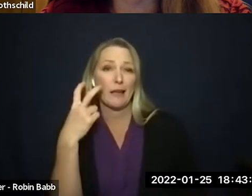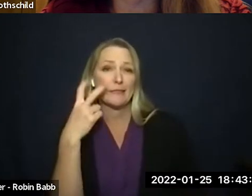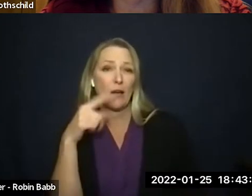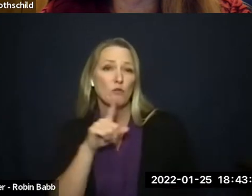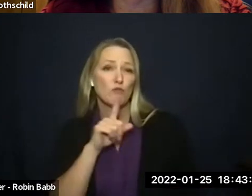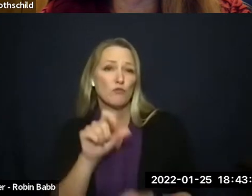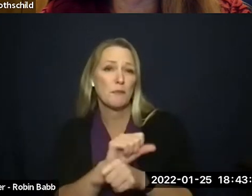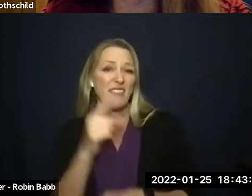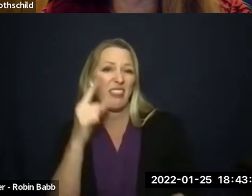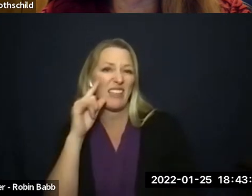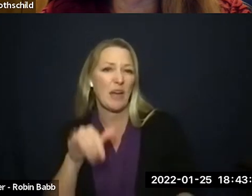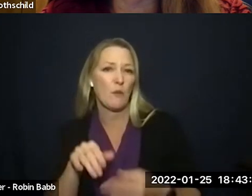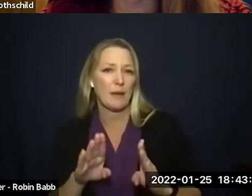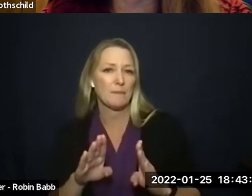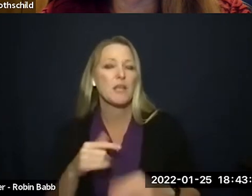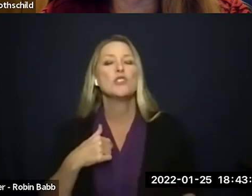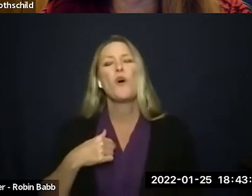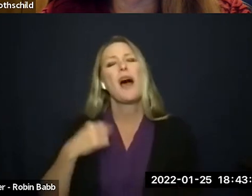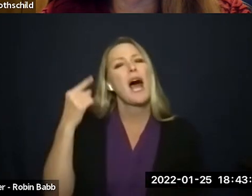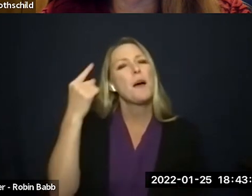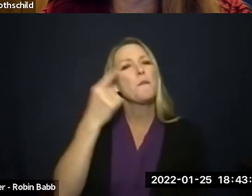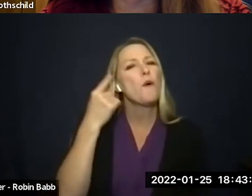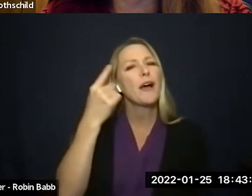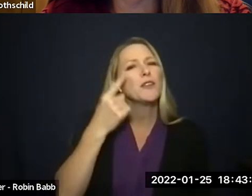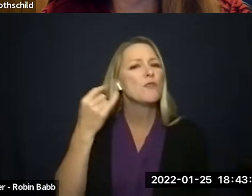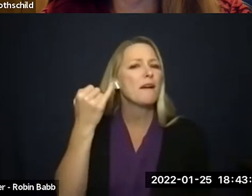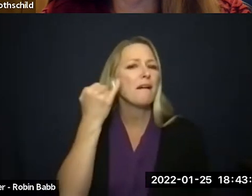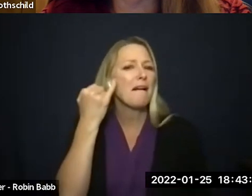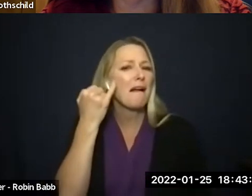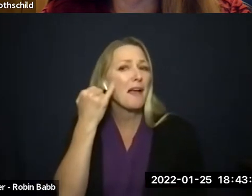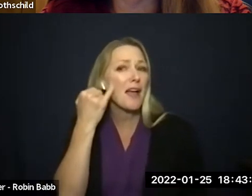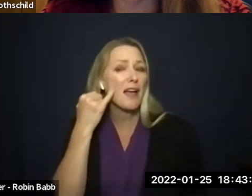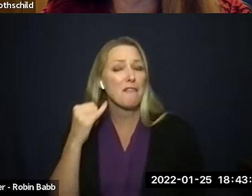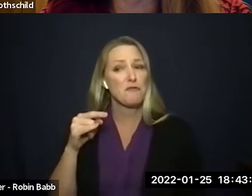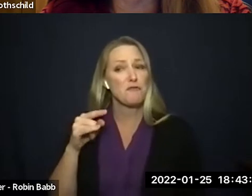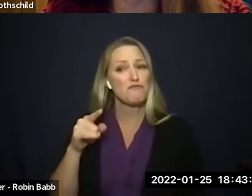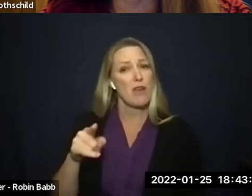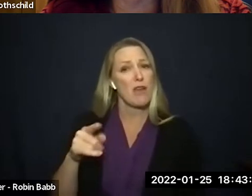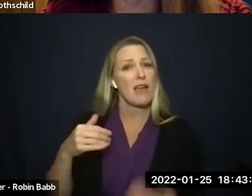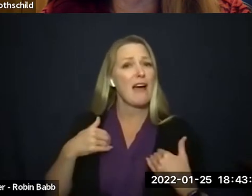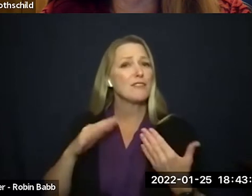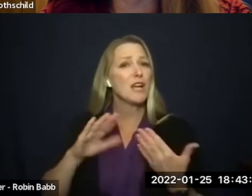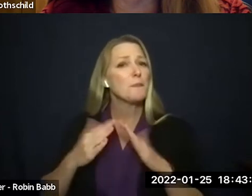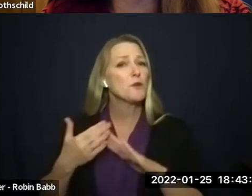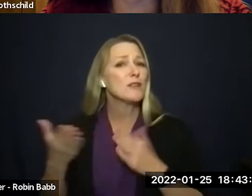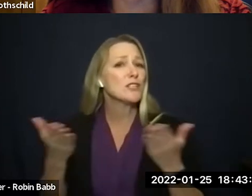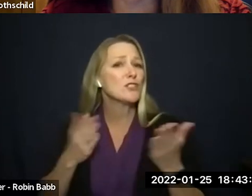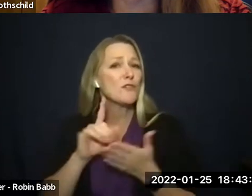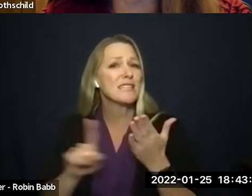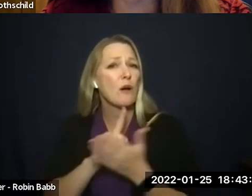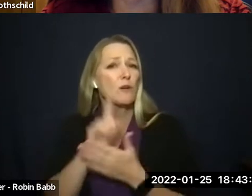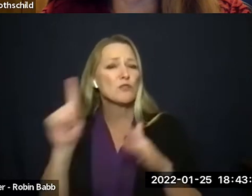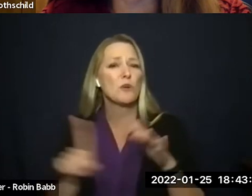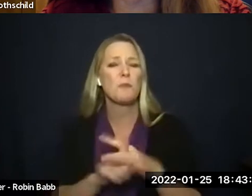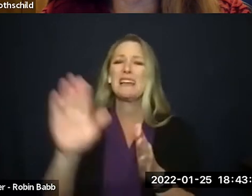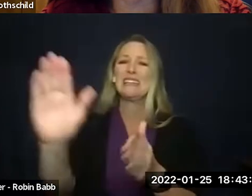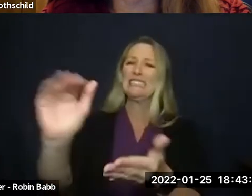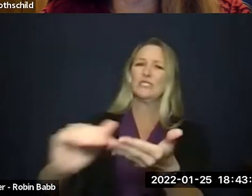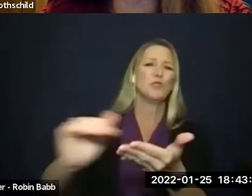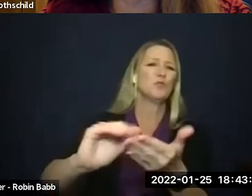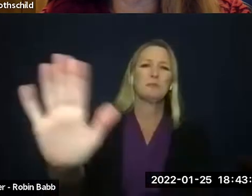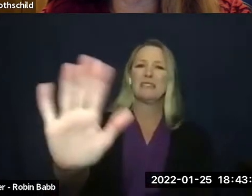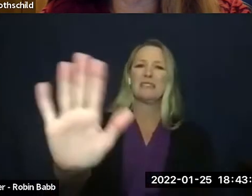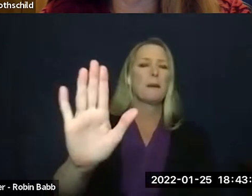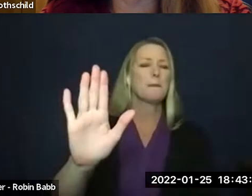think that way so i'm wondering if are they getting some uh community service hours to be hearing excuse me